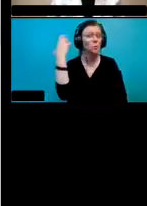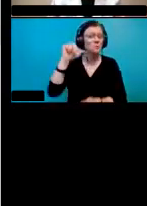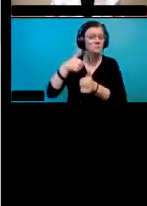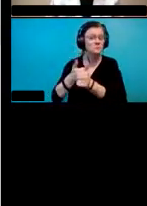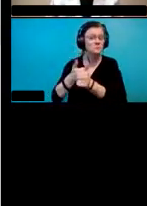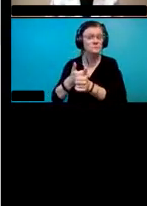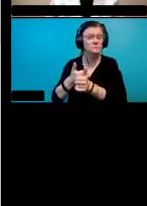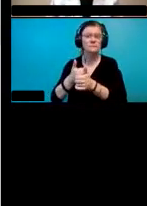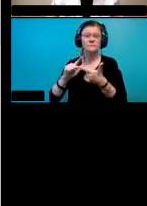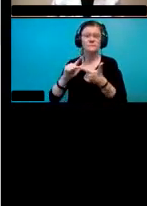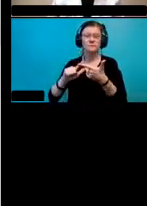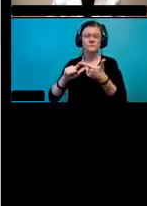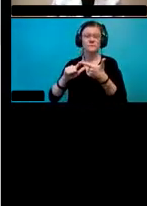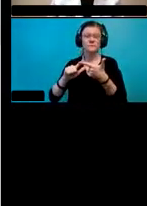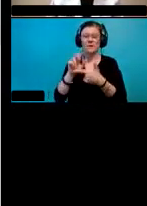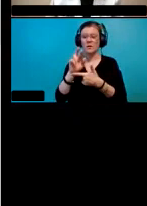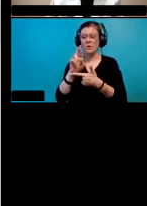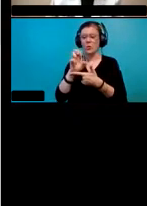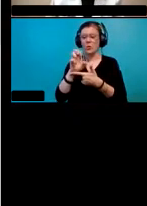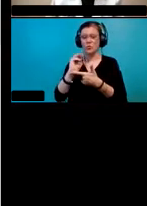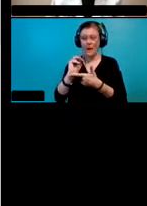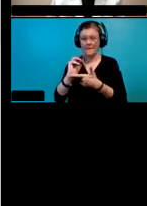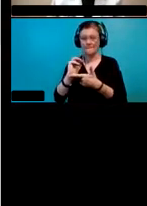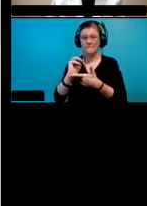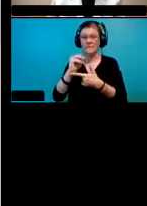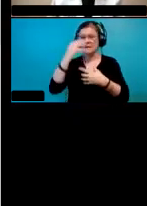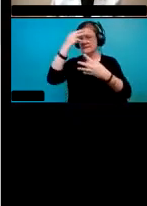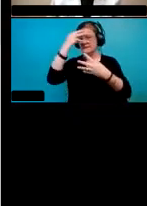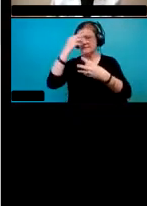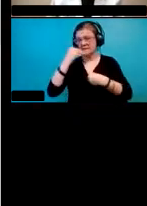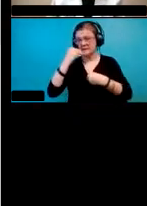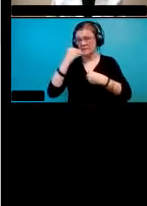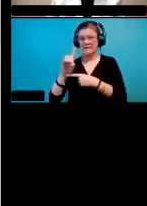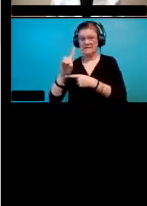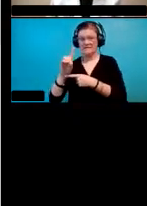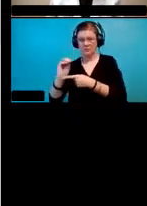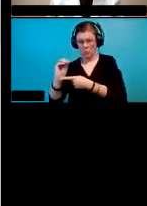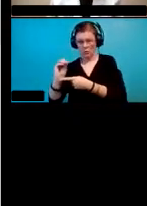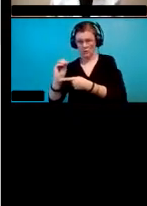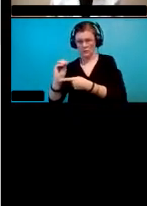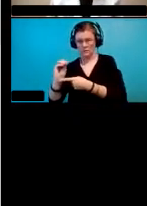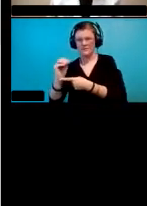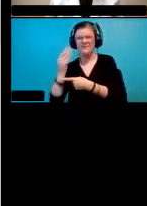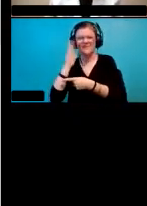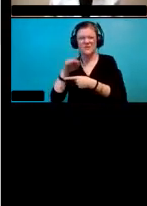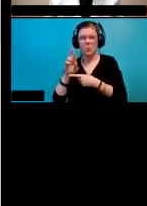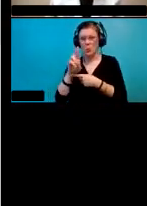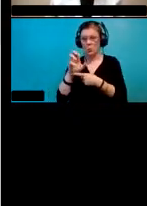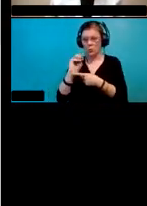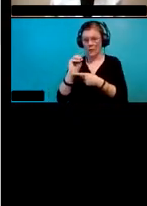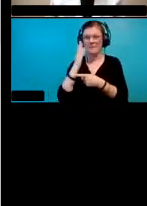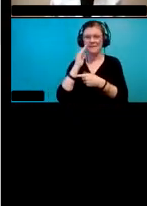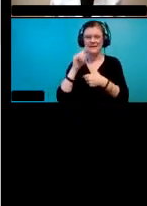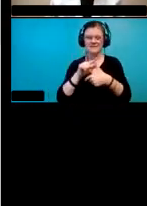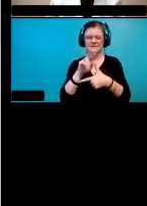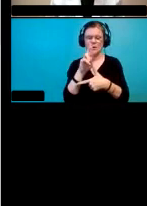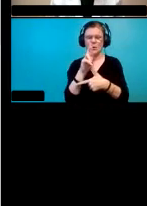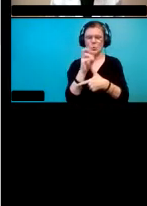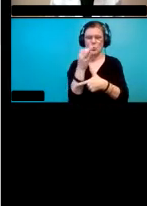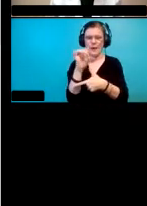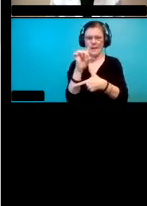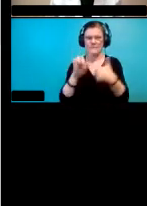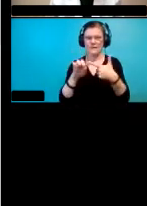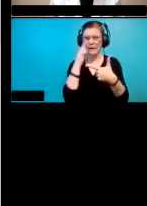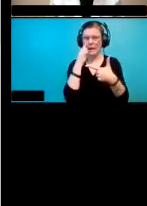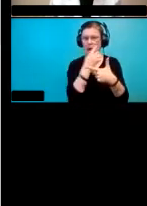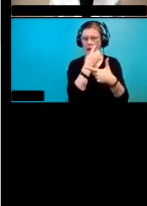what's called REM sleep disorder. And REM sleep is your rapid eye movement sleep. So that's